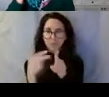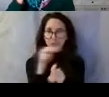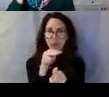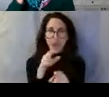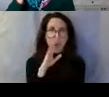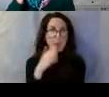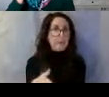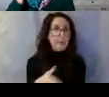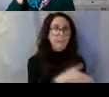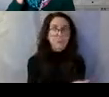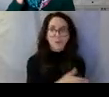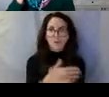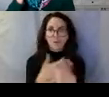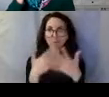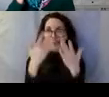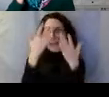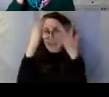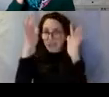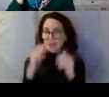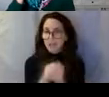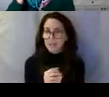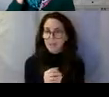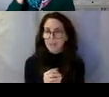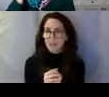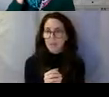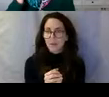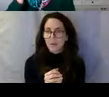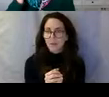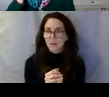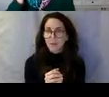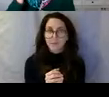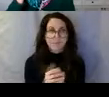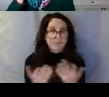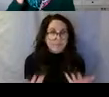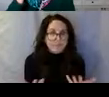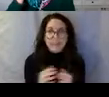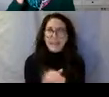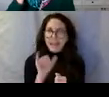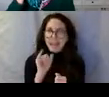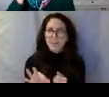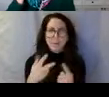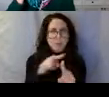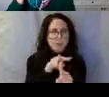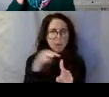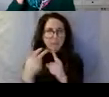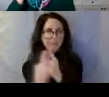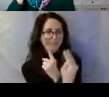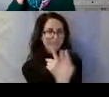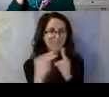say the intelligence with which you can actually answer a decision, a question, by having those diverse perspectives consider